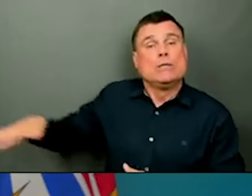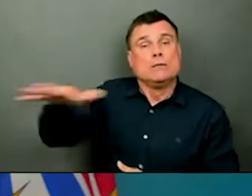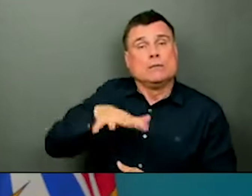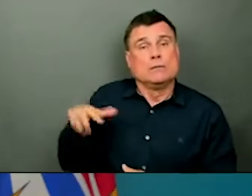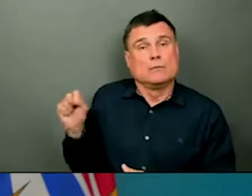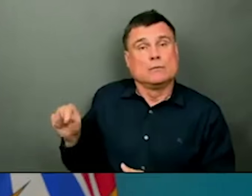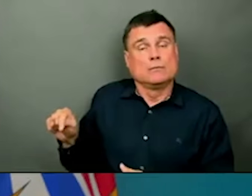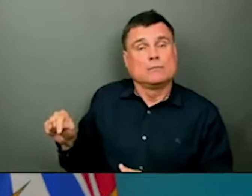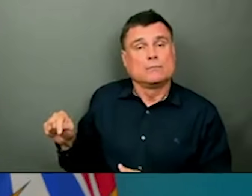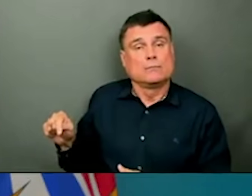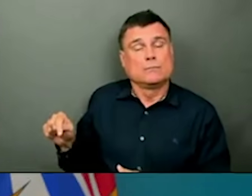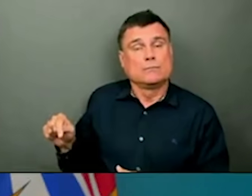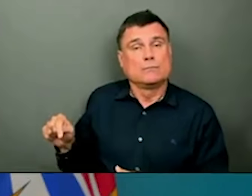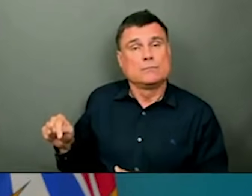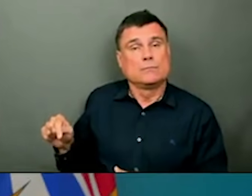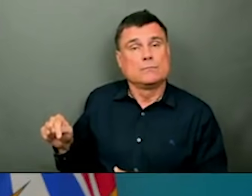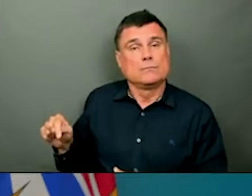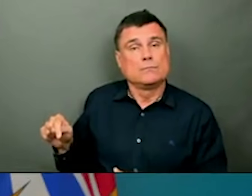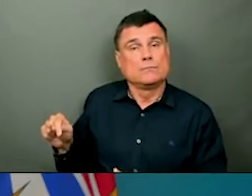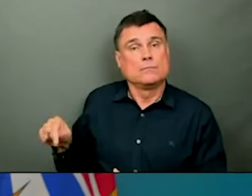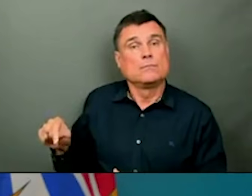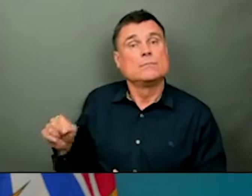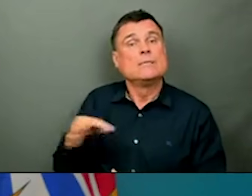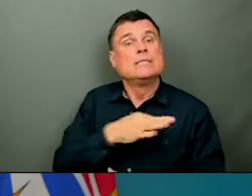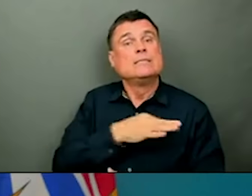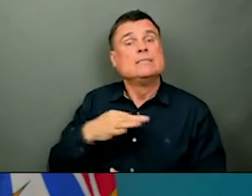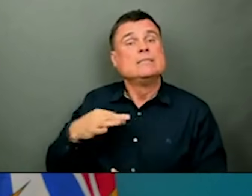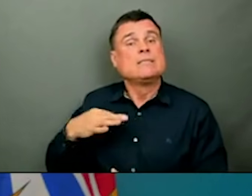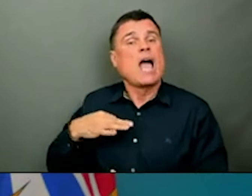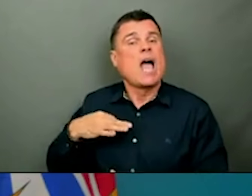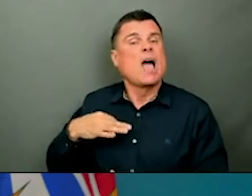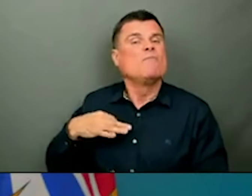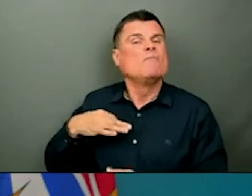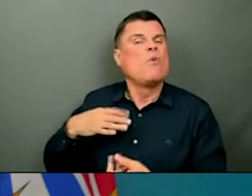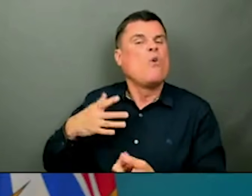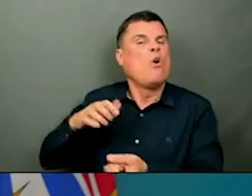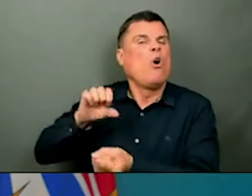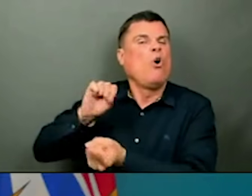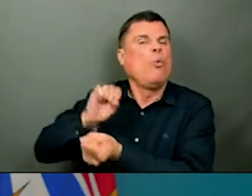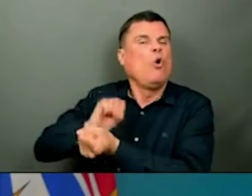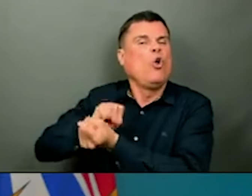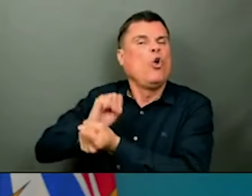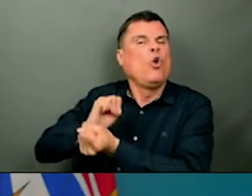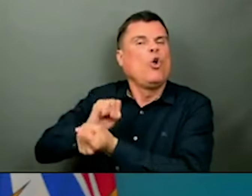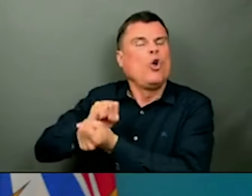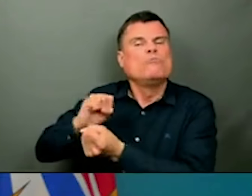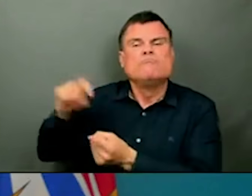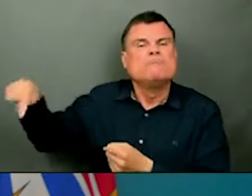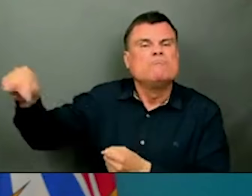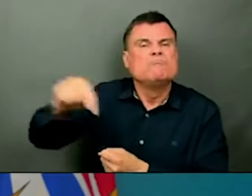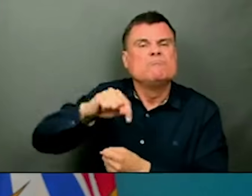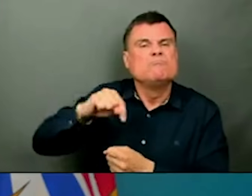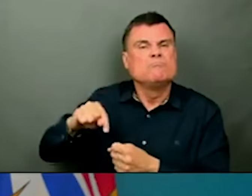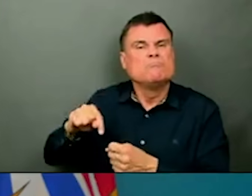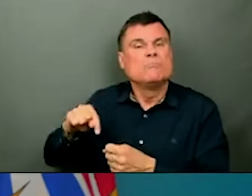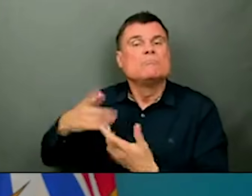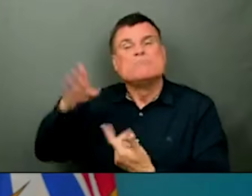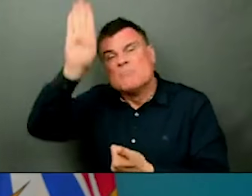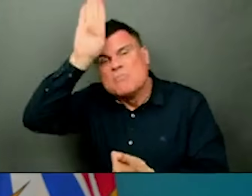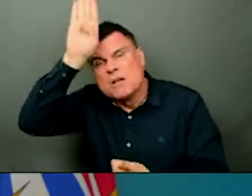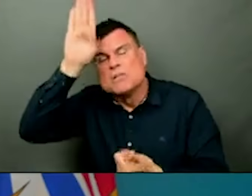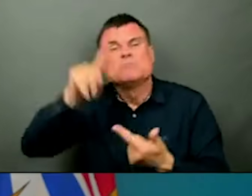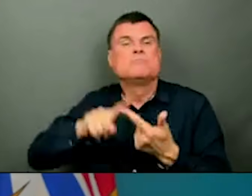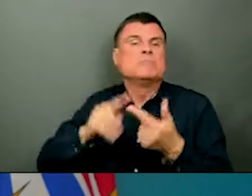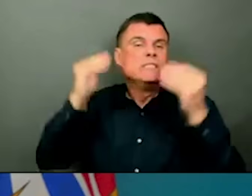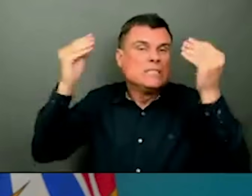the frontline workers have been given priority in Surrey. That's important. We're going to be giving priority to Surrey more than